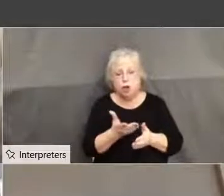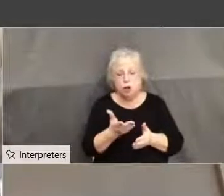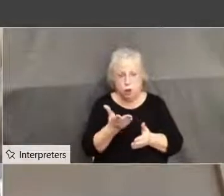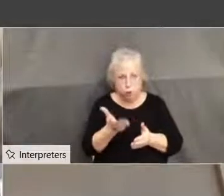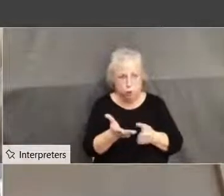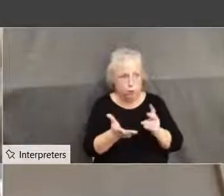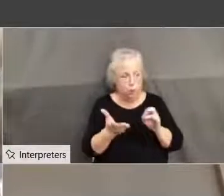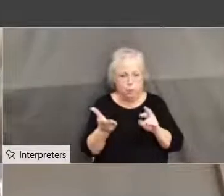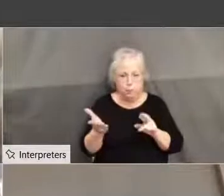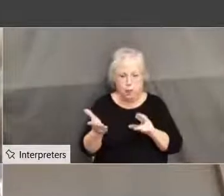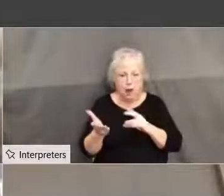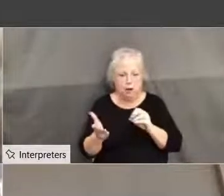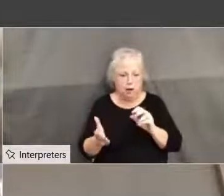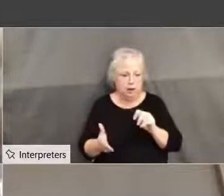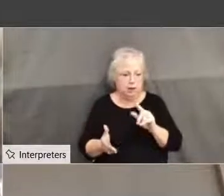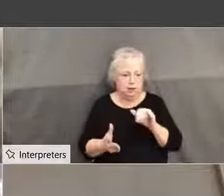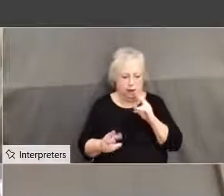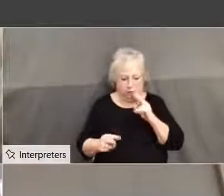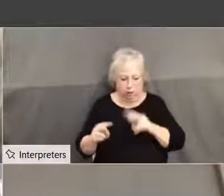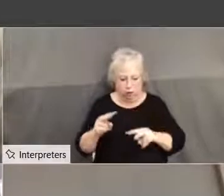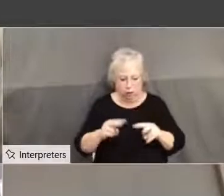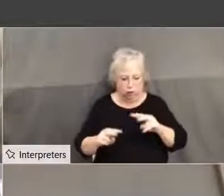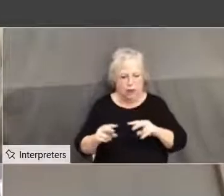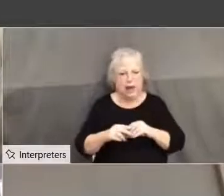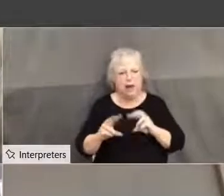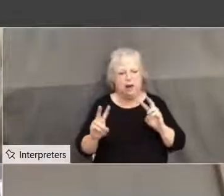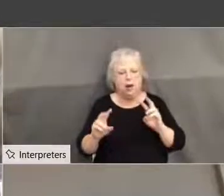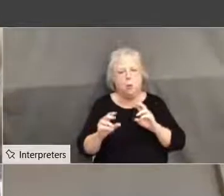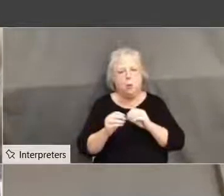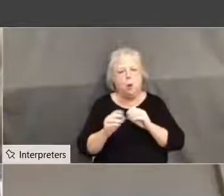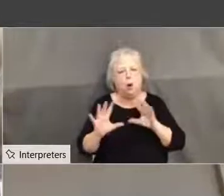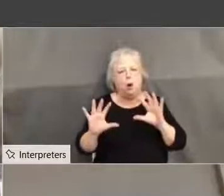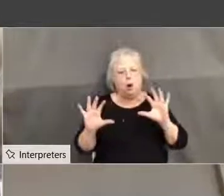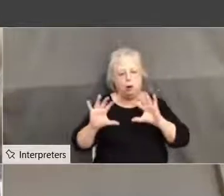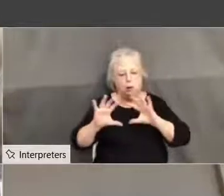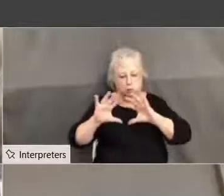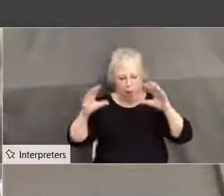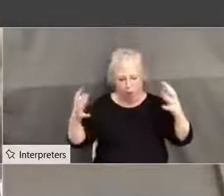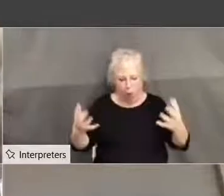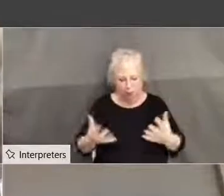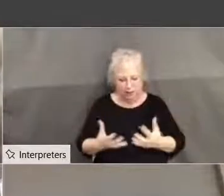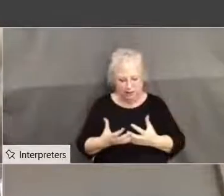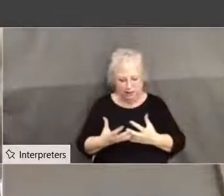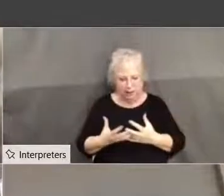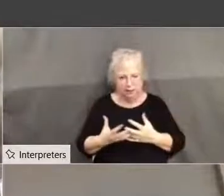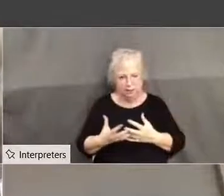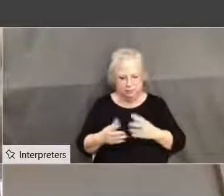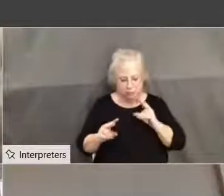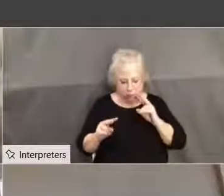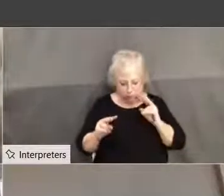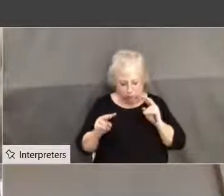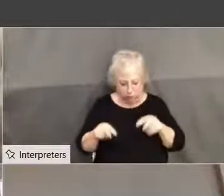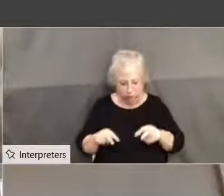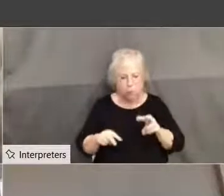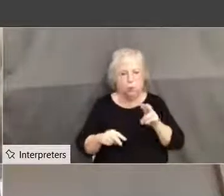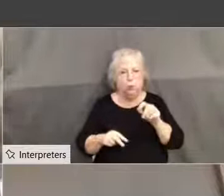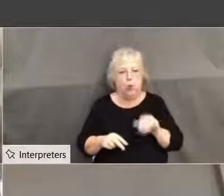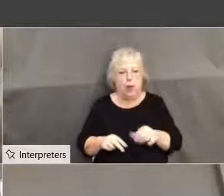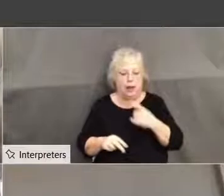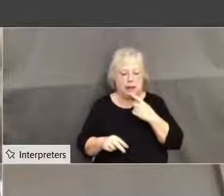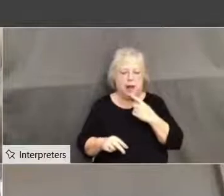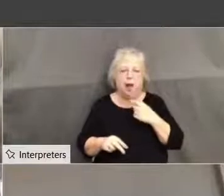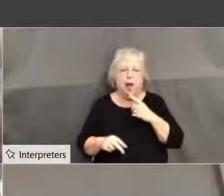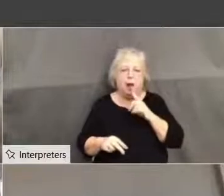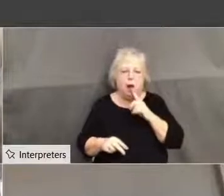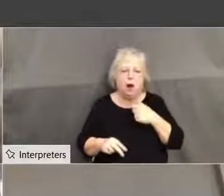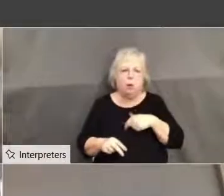this in a more holistic way and say, are we really doing the right thing by the people